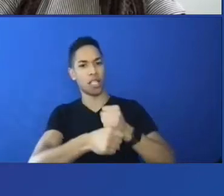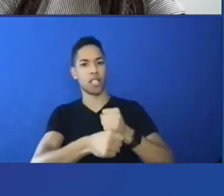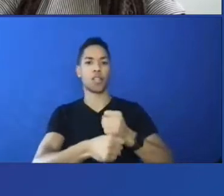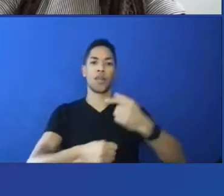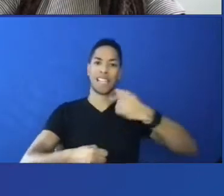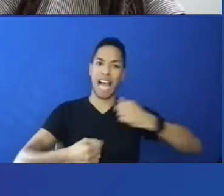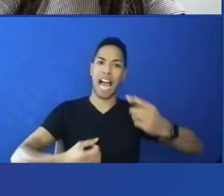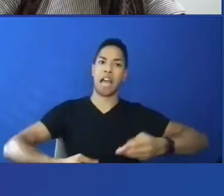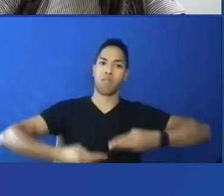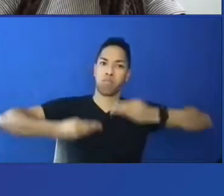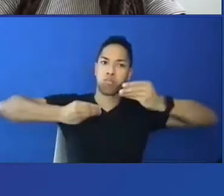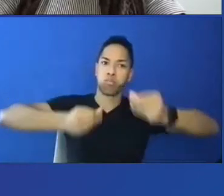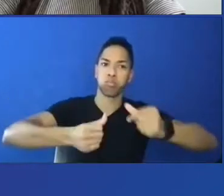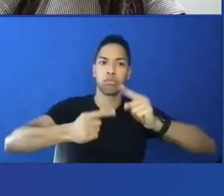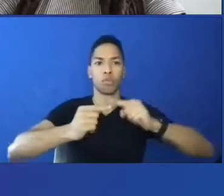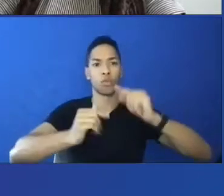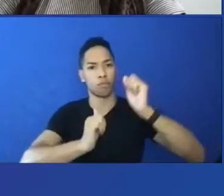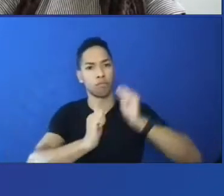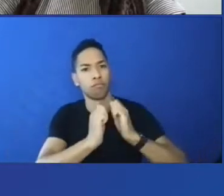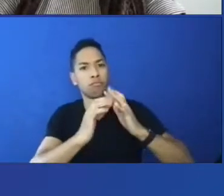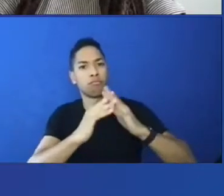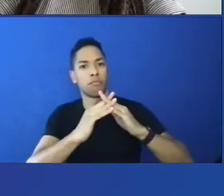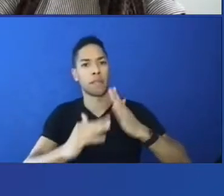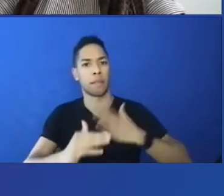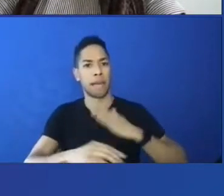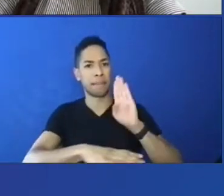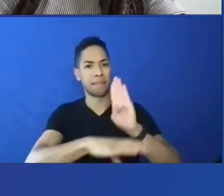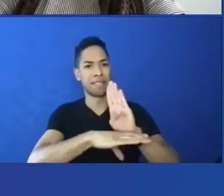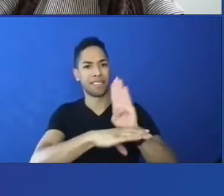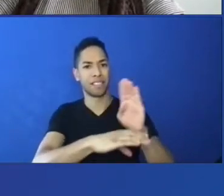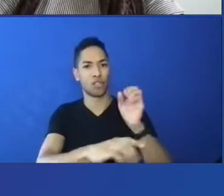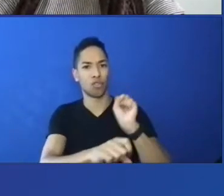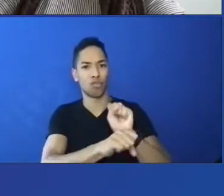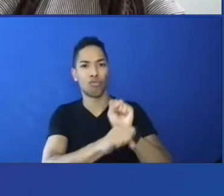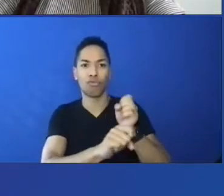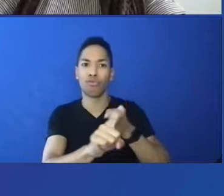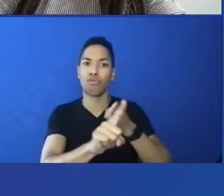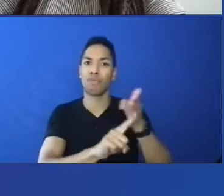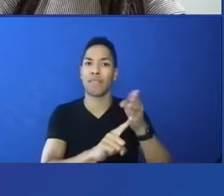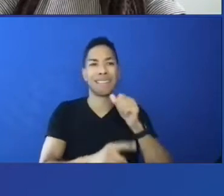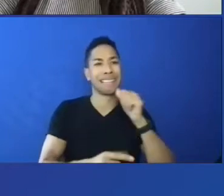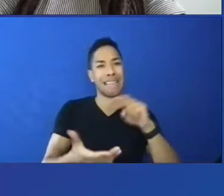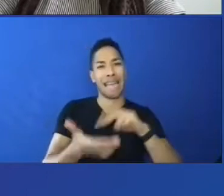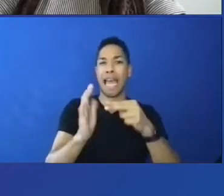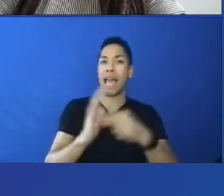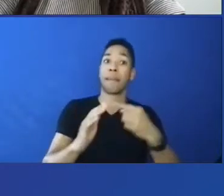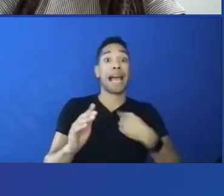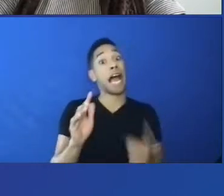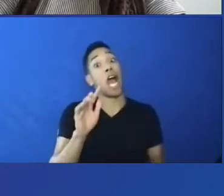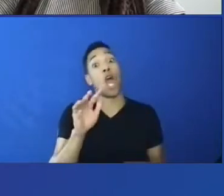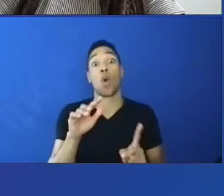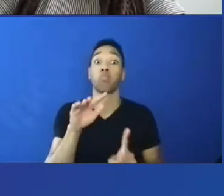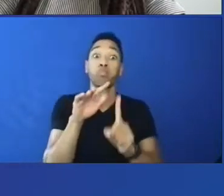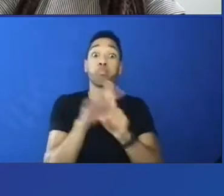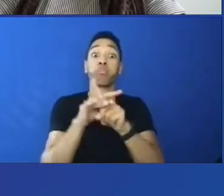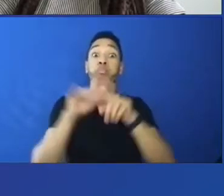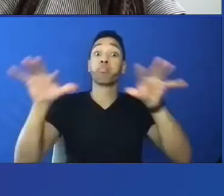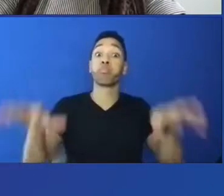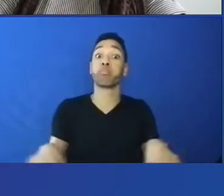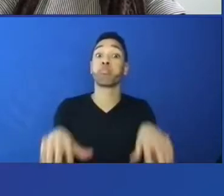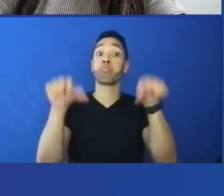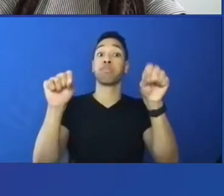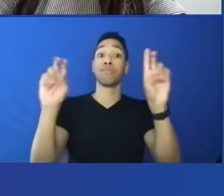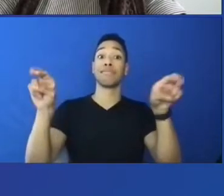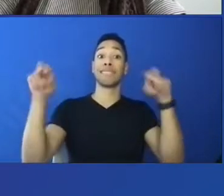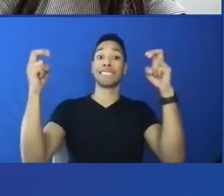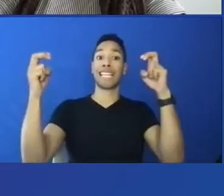spent building my business career so that I didn't come in and just assume the title of my